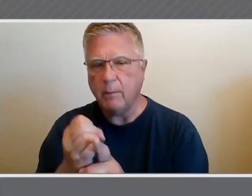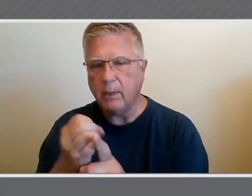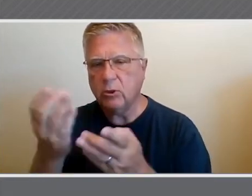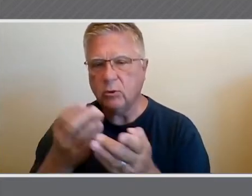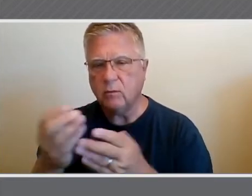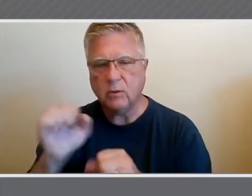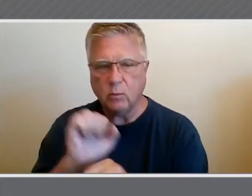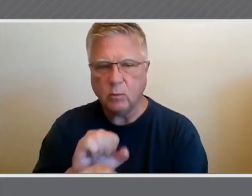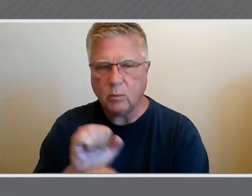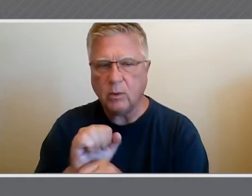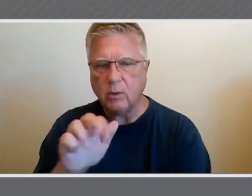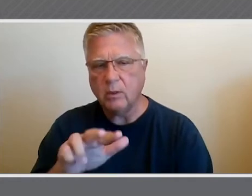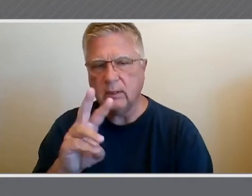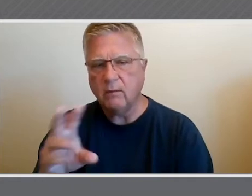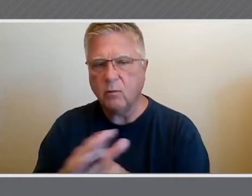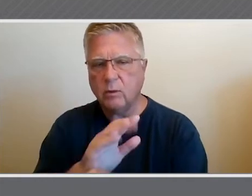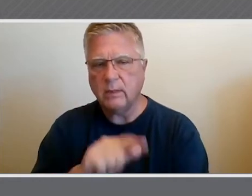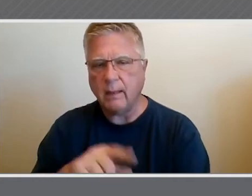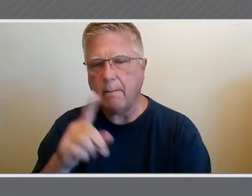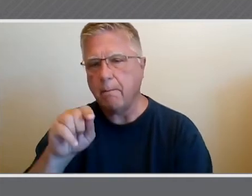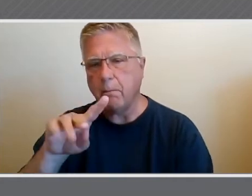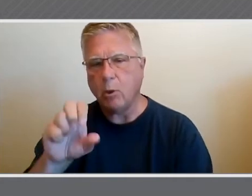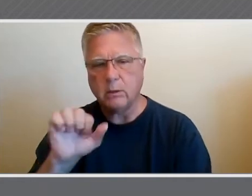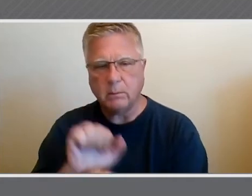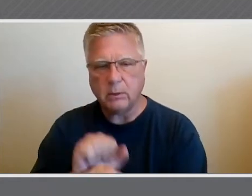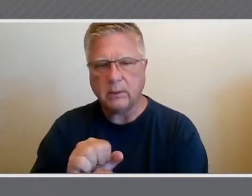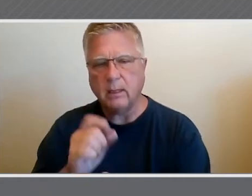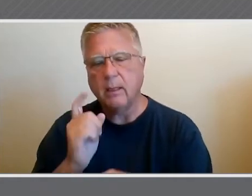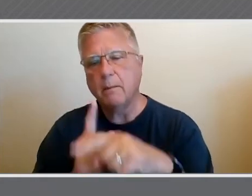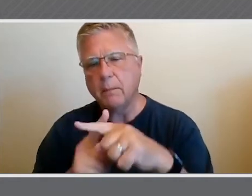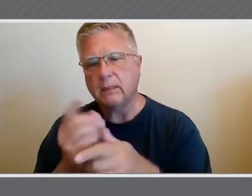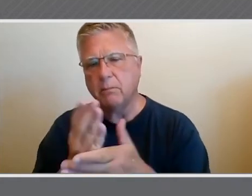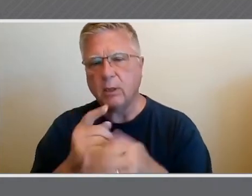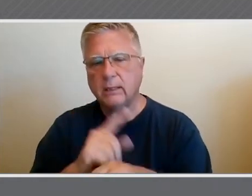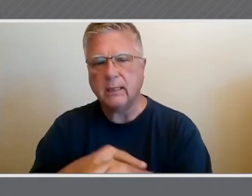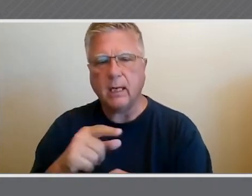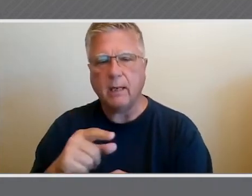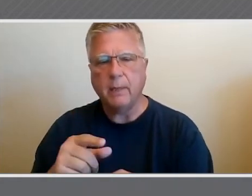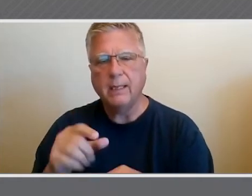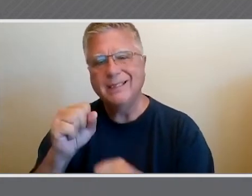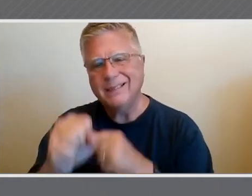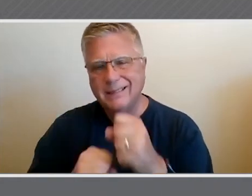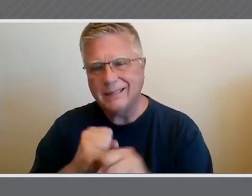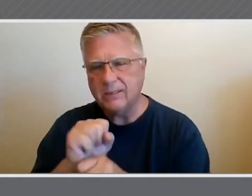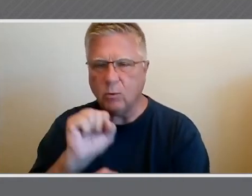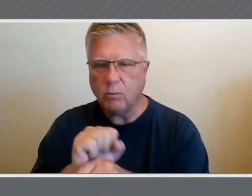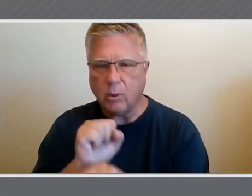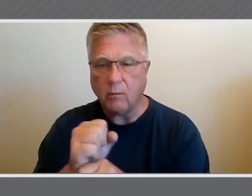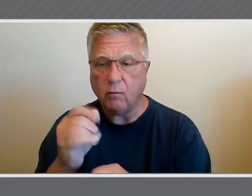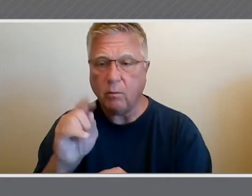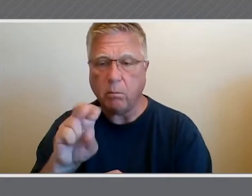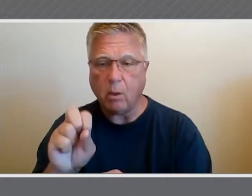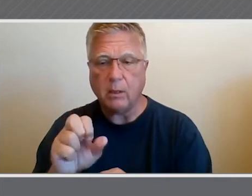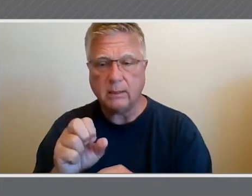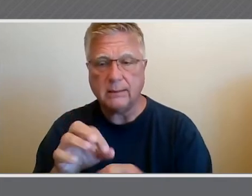full-time parks employees, plus part-time and seasonal employees, for parks in particular, but also citywide.